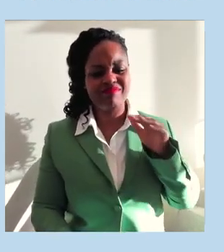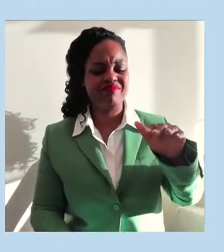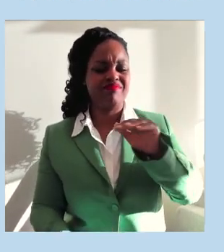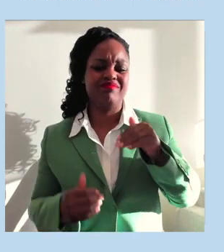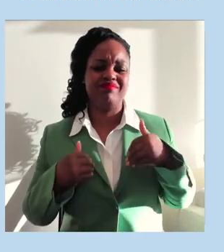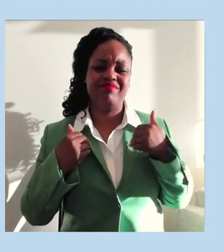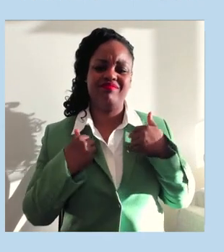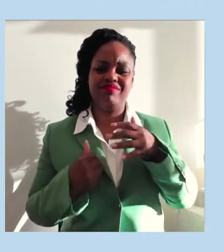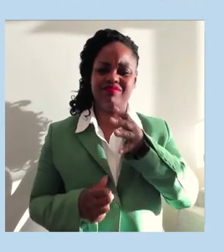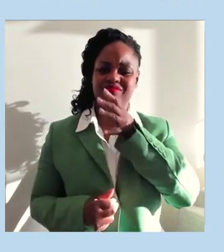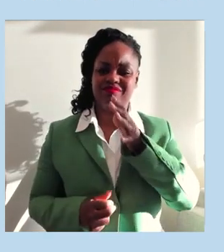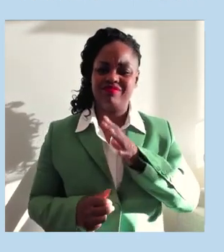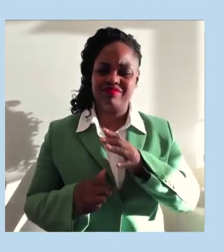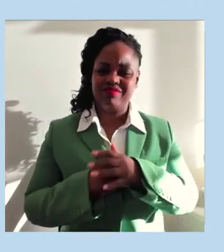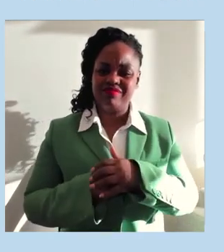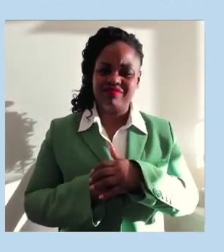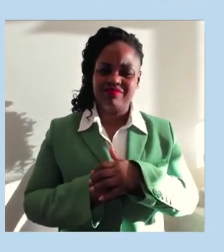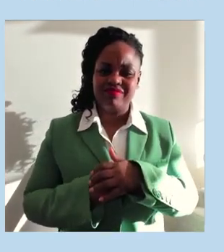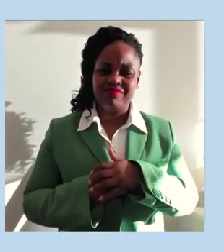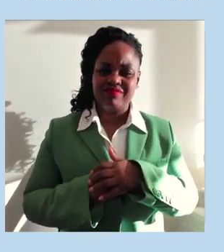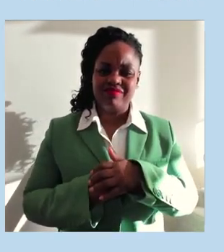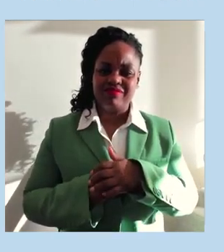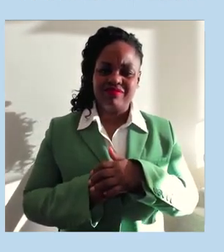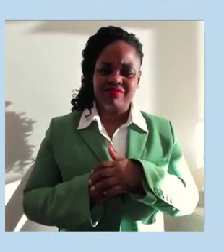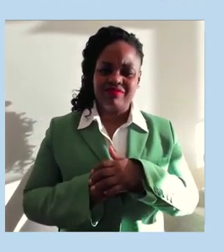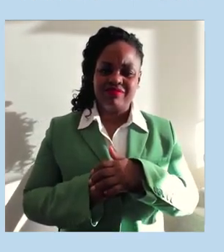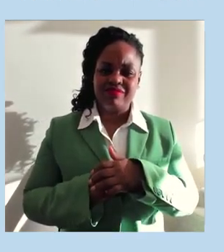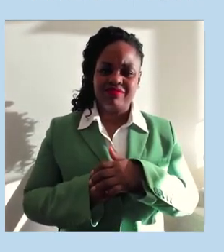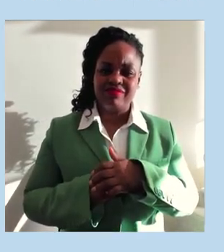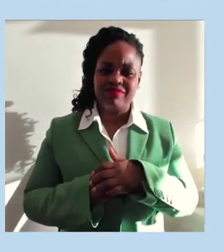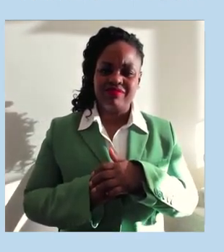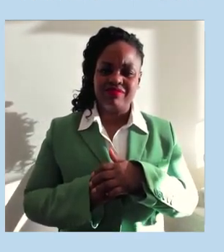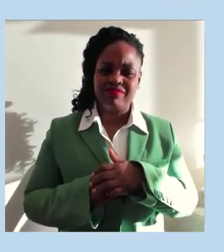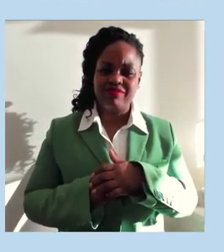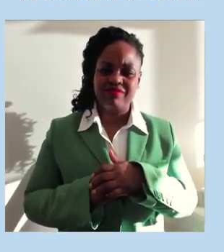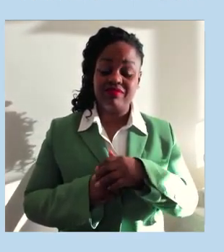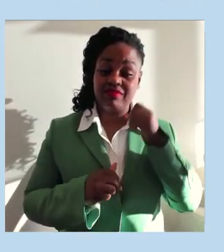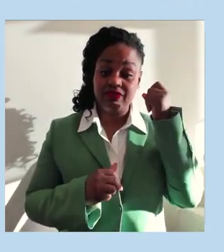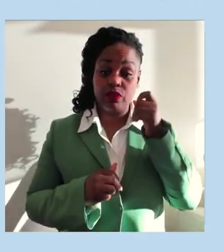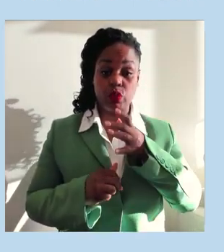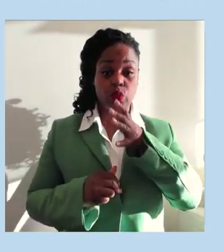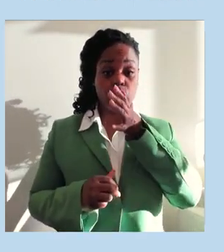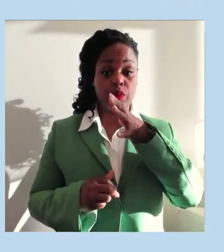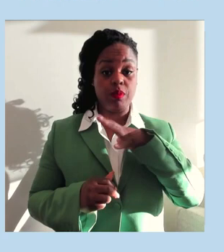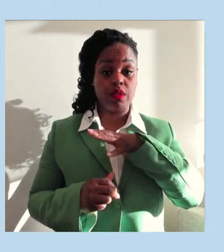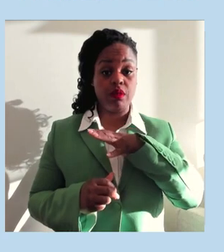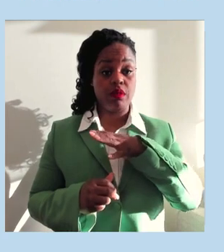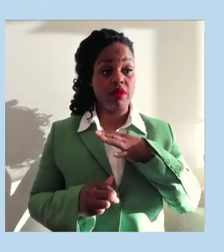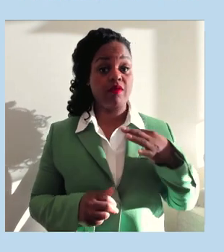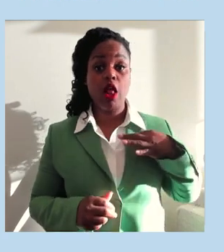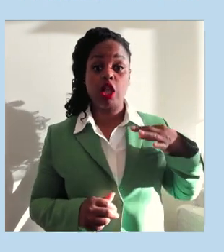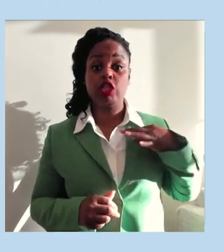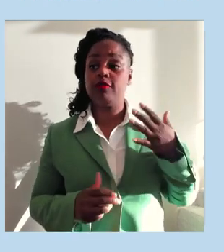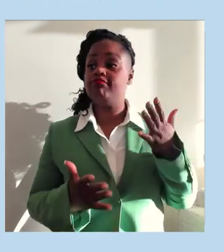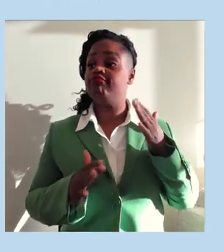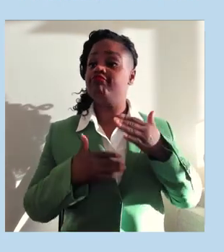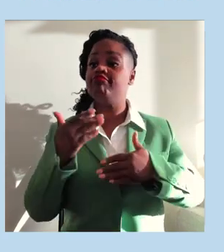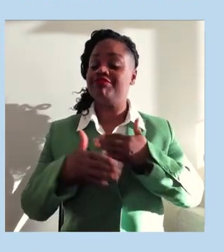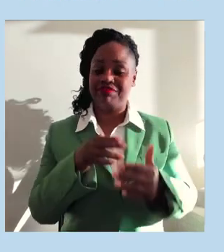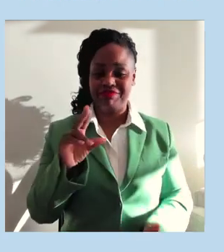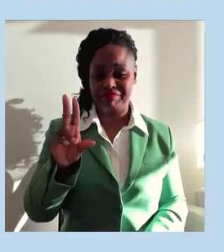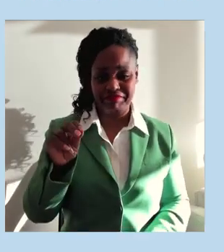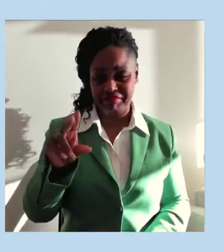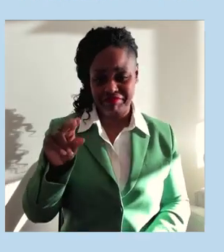cannot be viewed only as volunteers. Their time and expertise is worthy of compensation. Young people